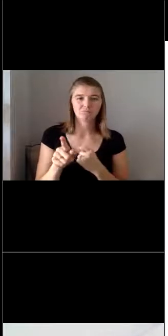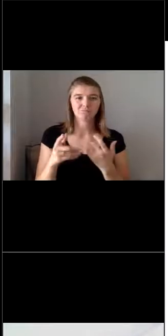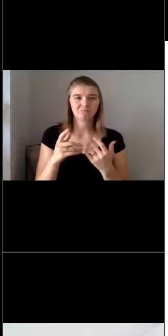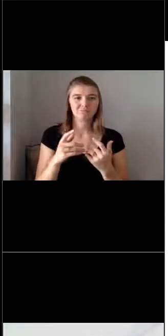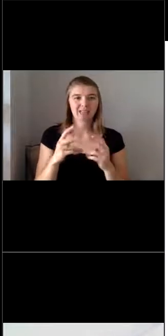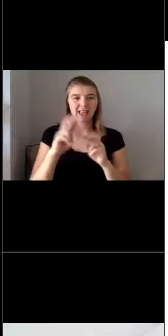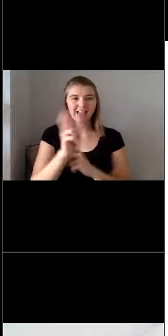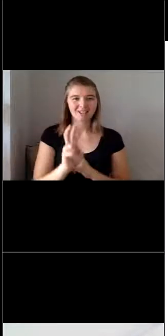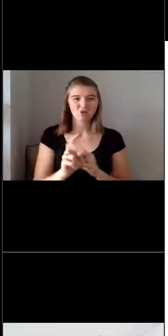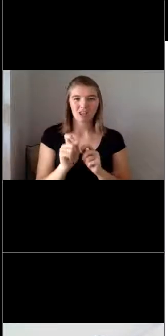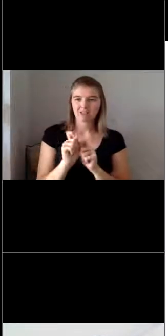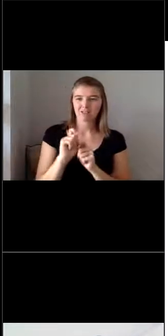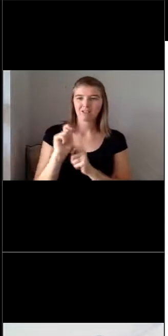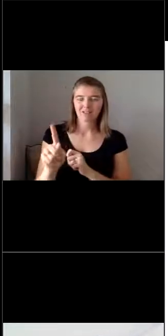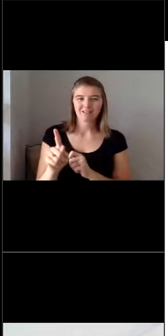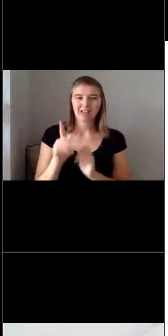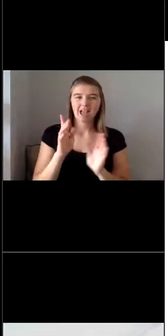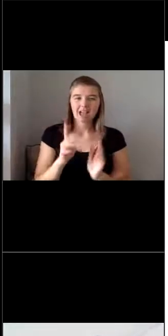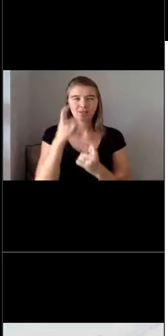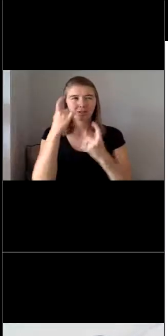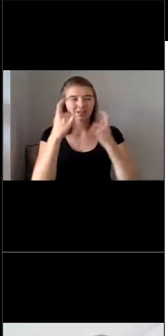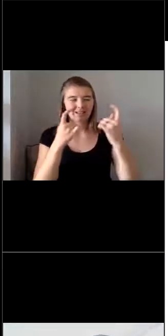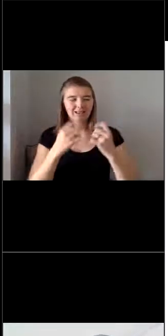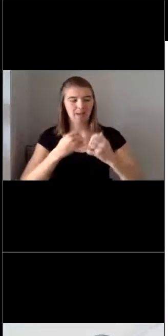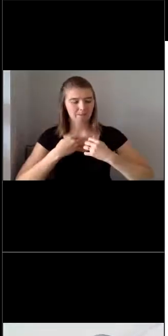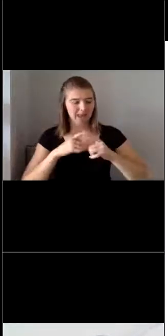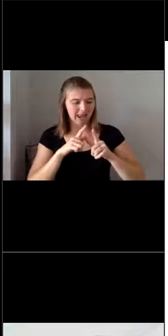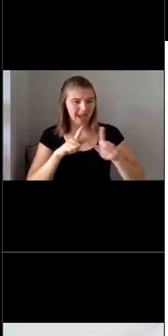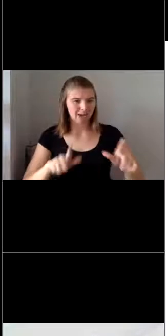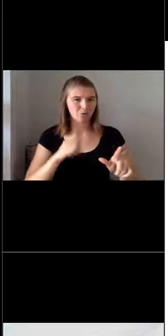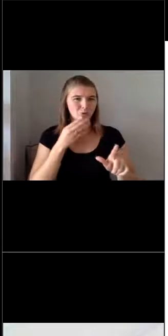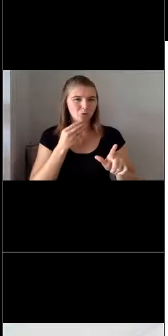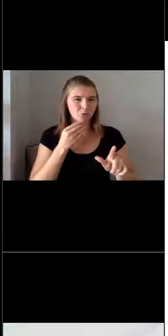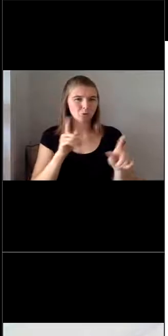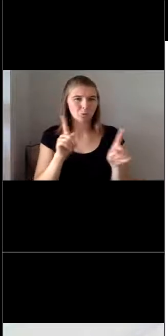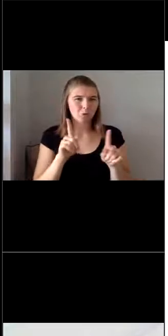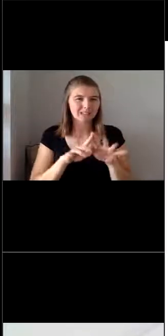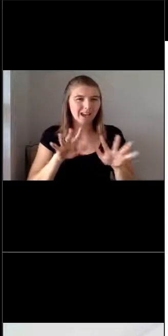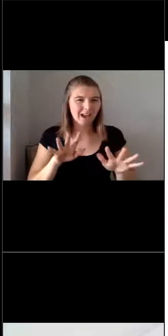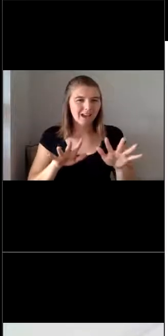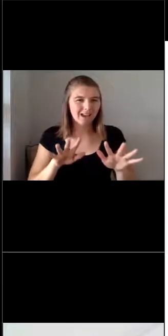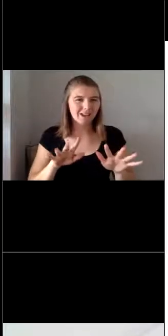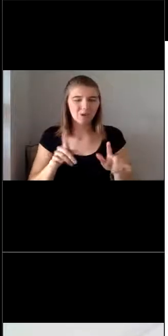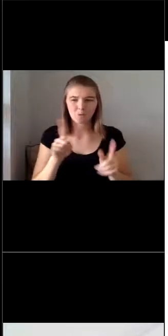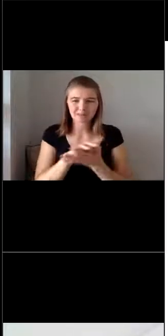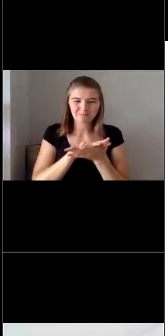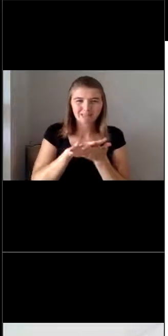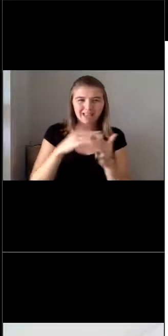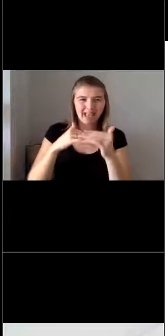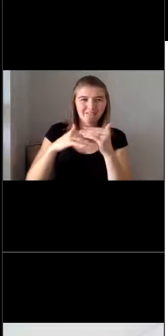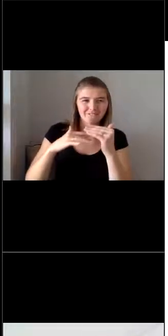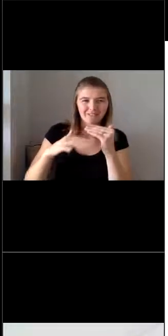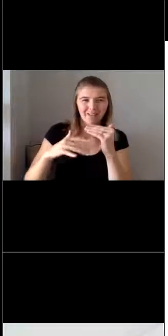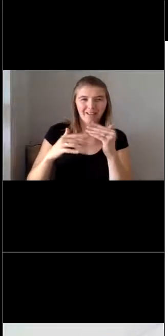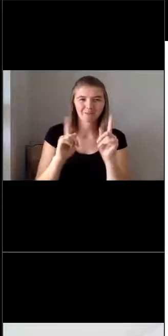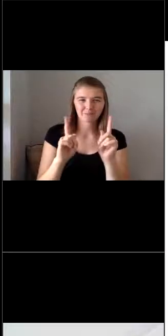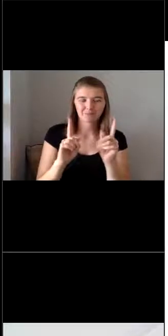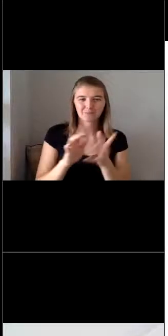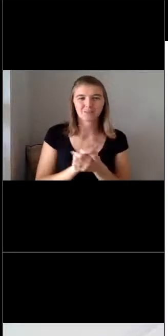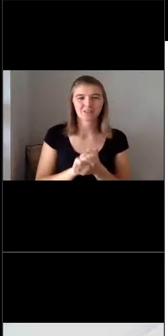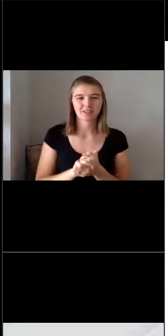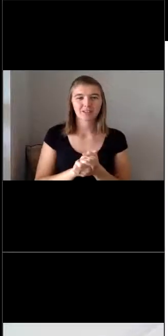mindful about the language you use. So a specific example is if you are establishing who needs to be